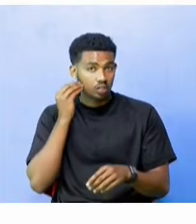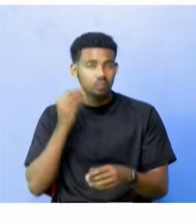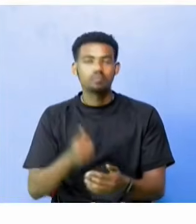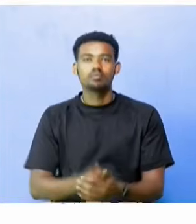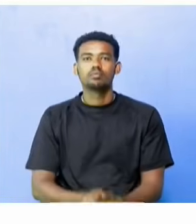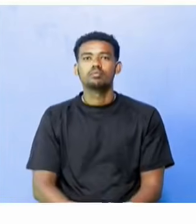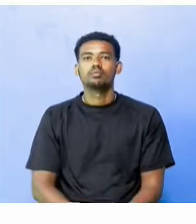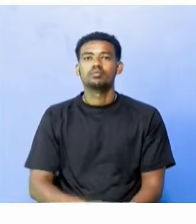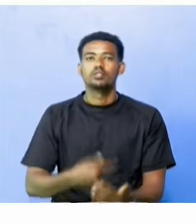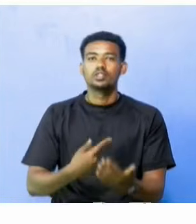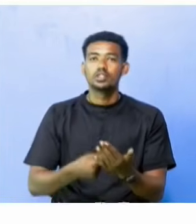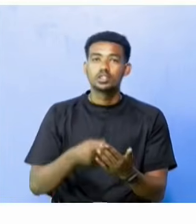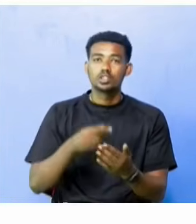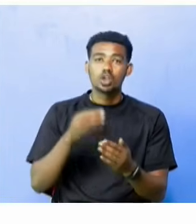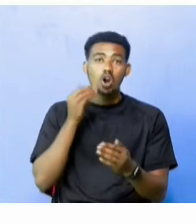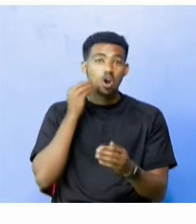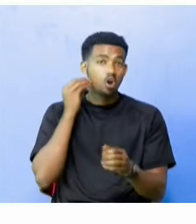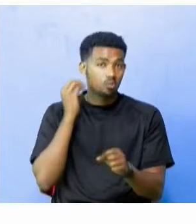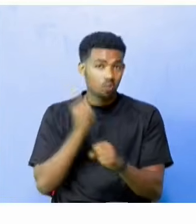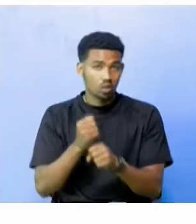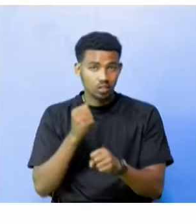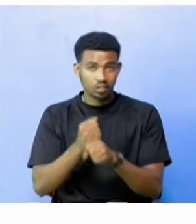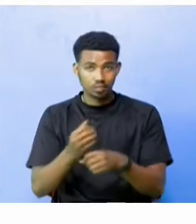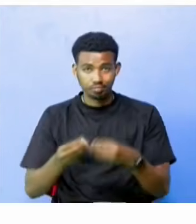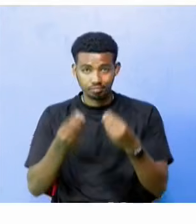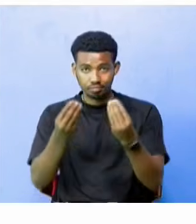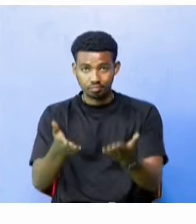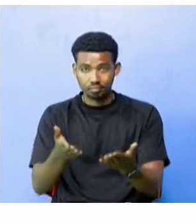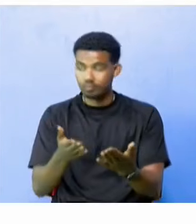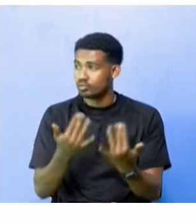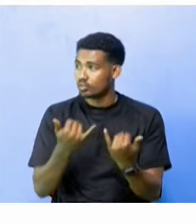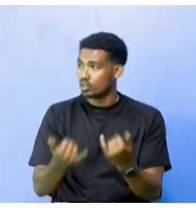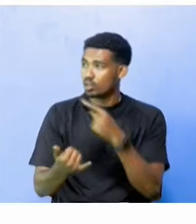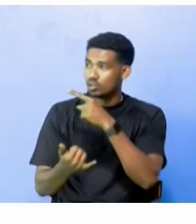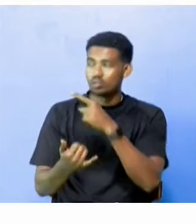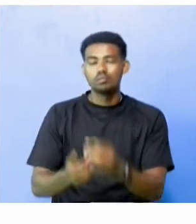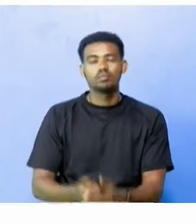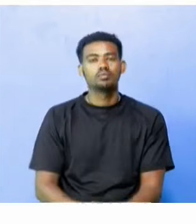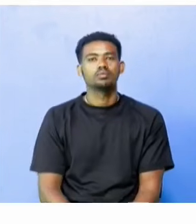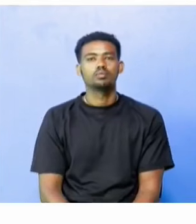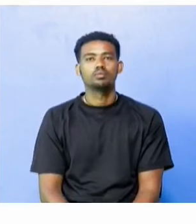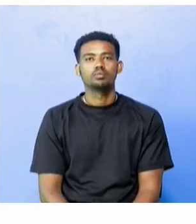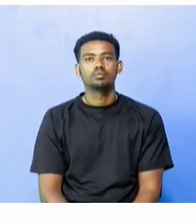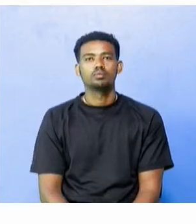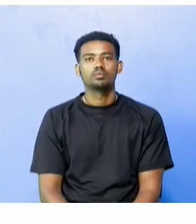Look, this is your homework. Homework.